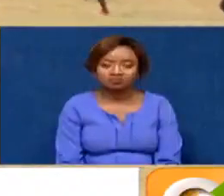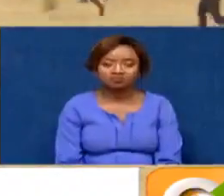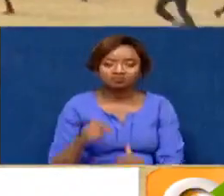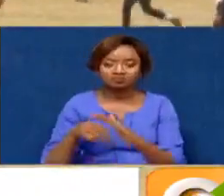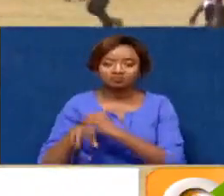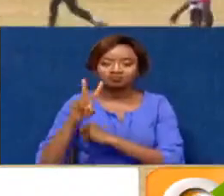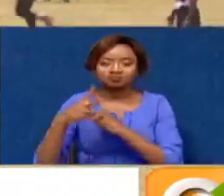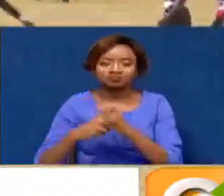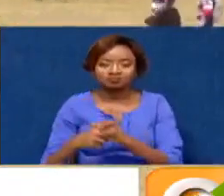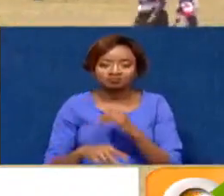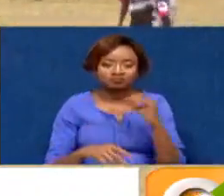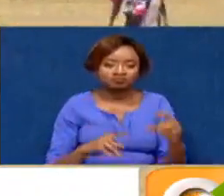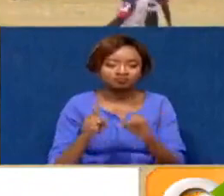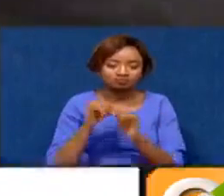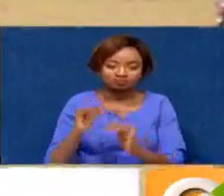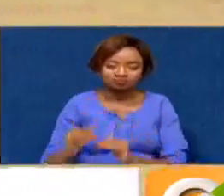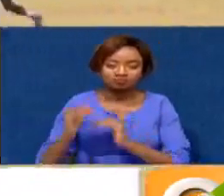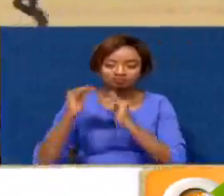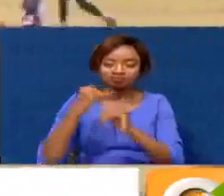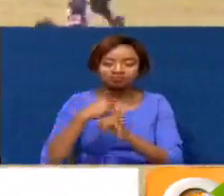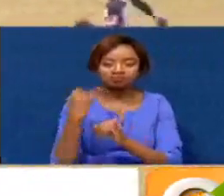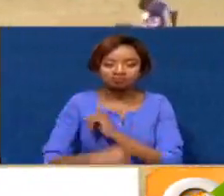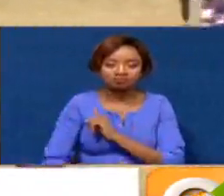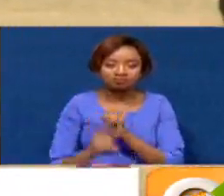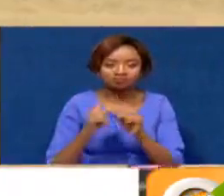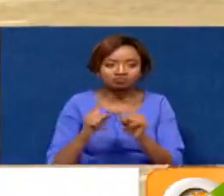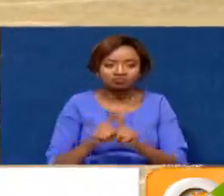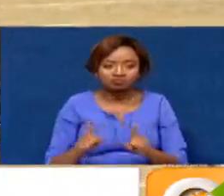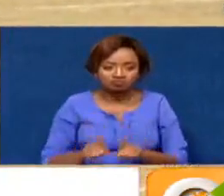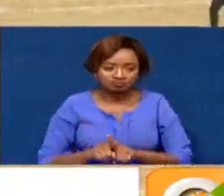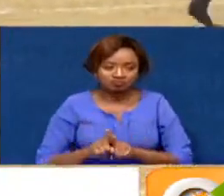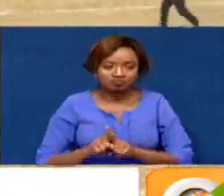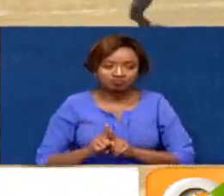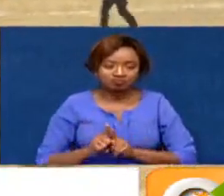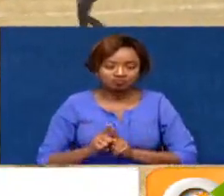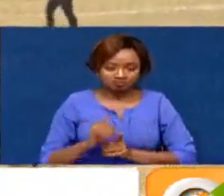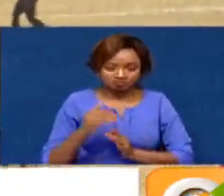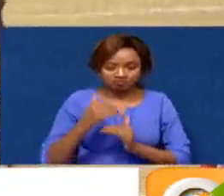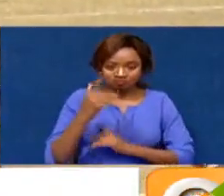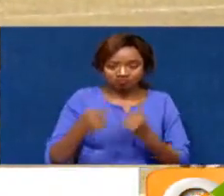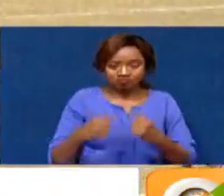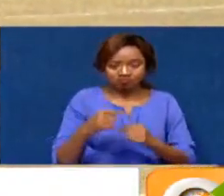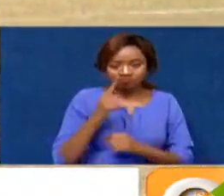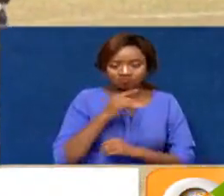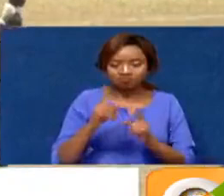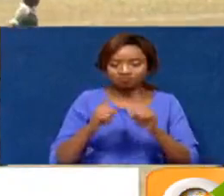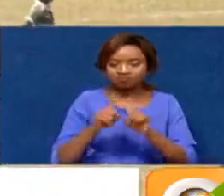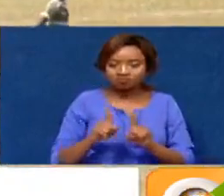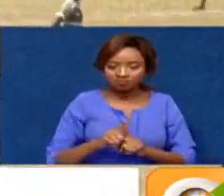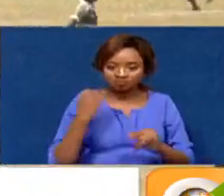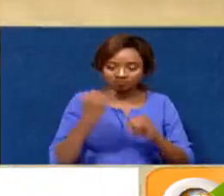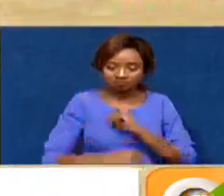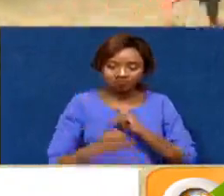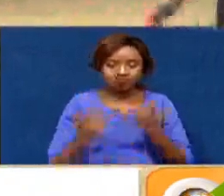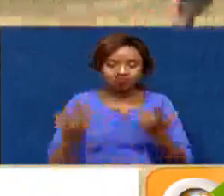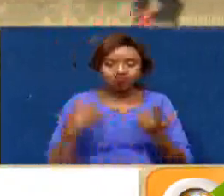the Stallions in the semi-final to progress to the final, while Ngong caged the Dagoretti Bulldogs in the other clash. In the final, it was one-way